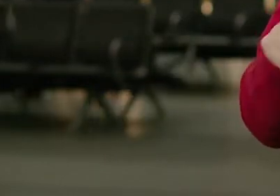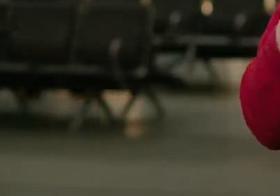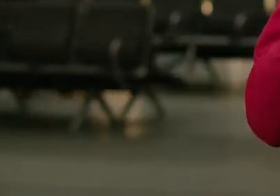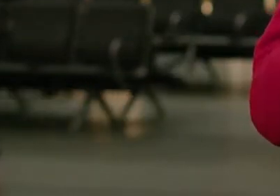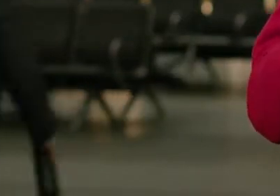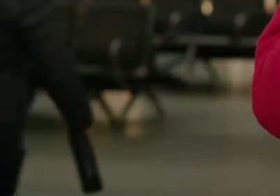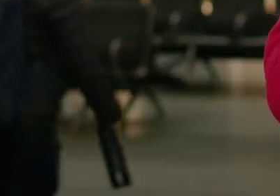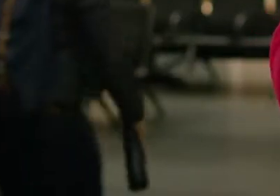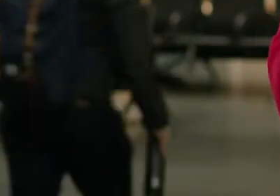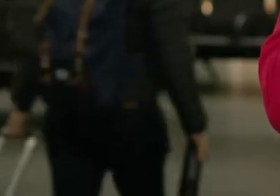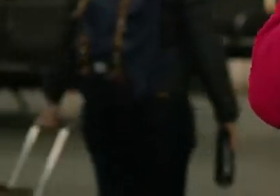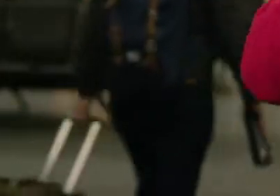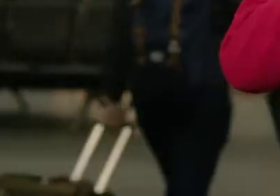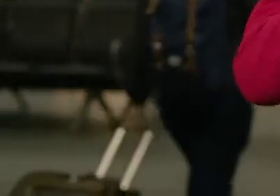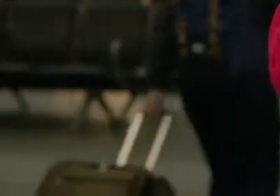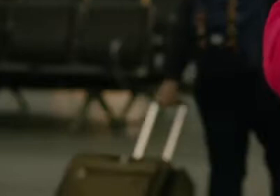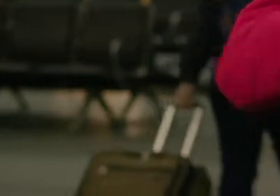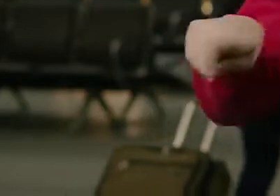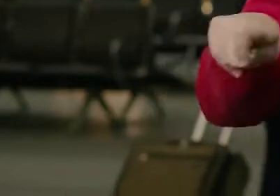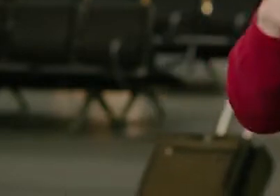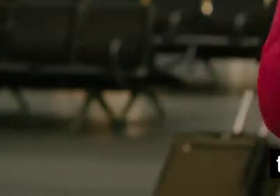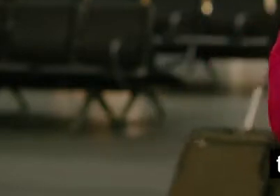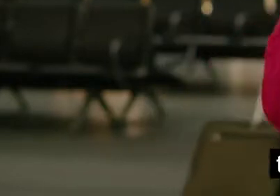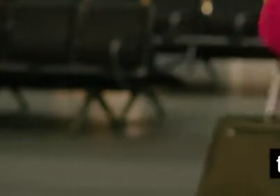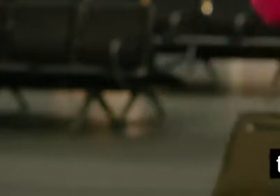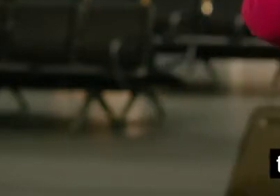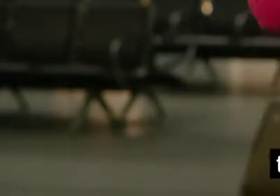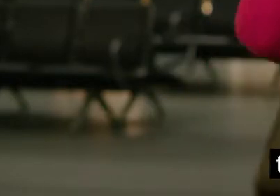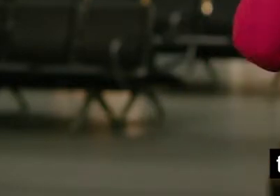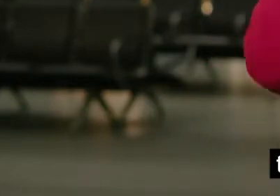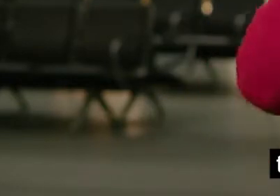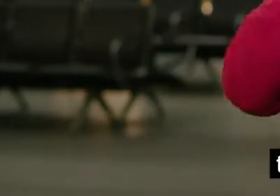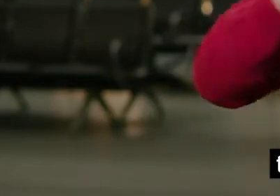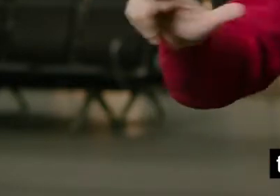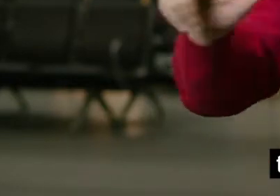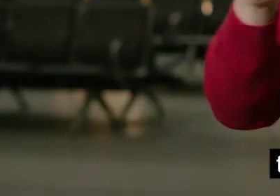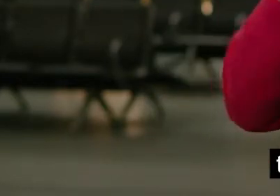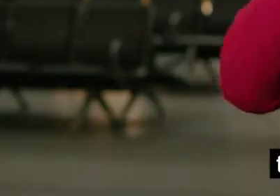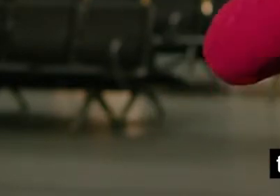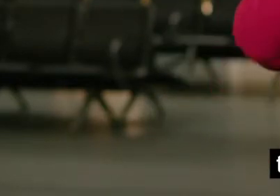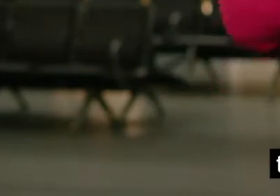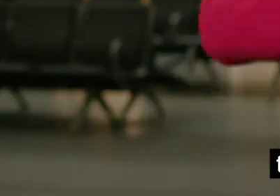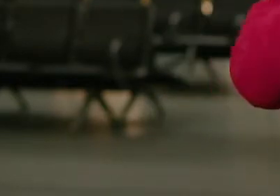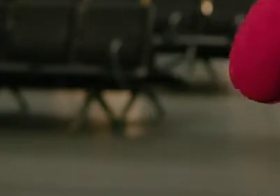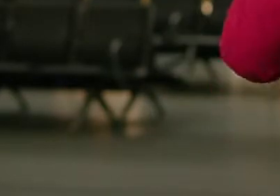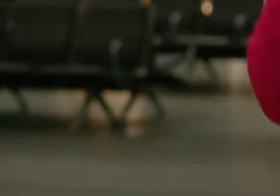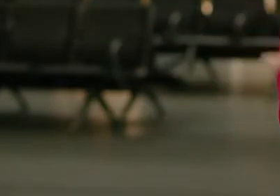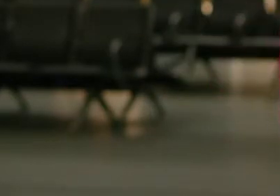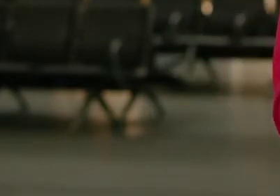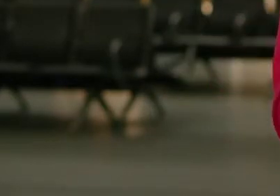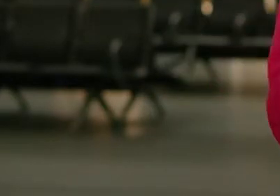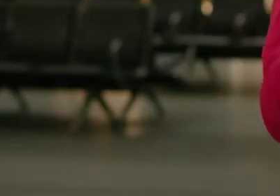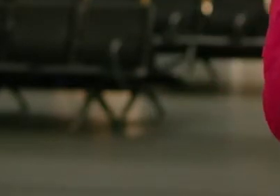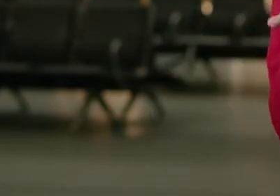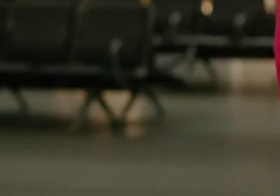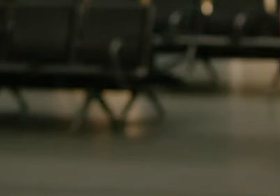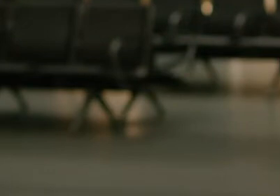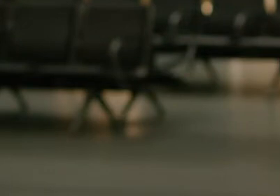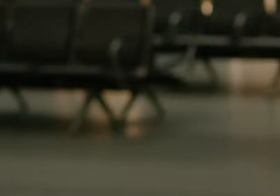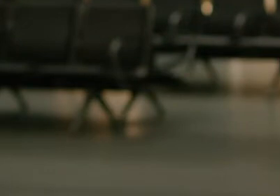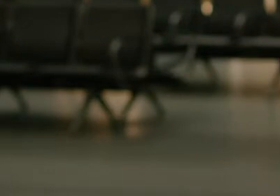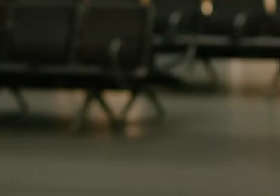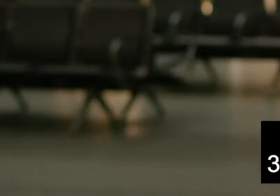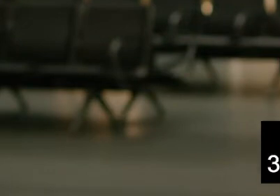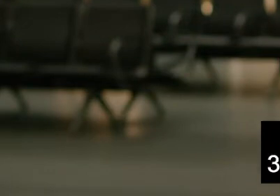If there is a spoken or written language, there are over 300 worldwide, and that is the same for